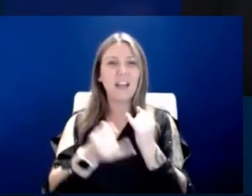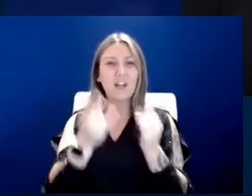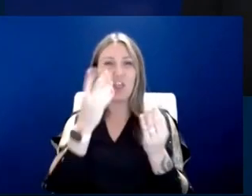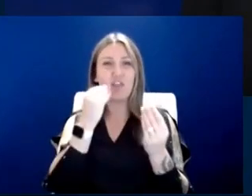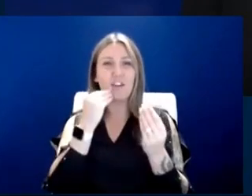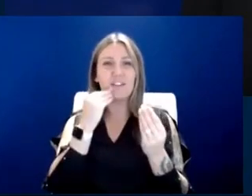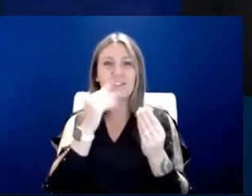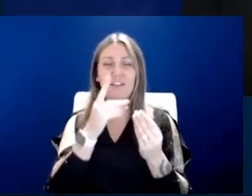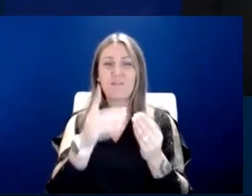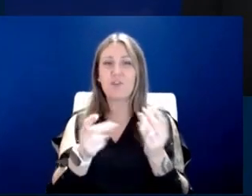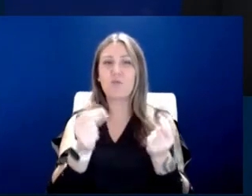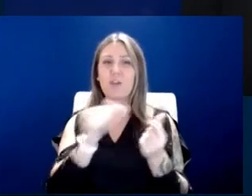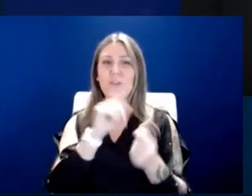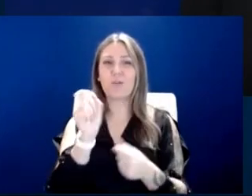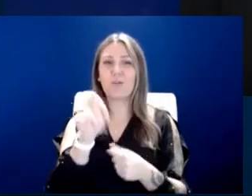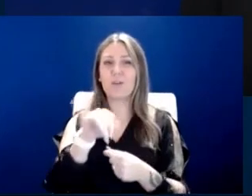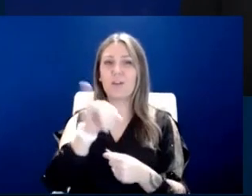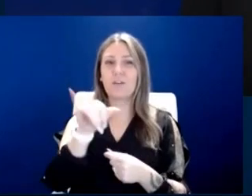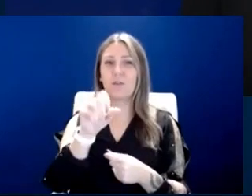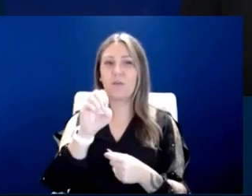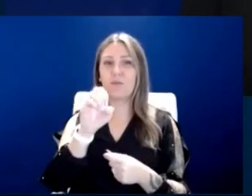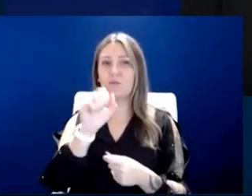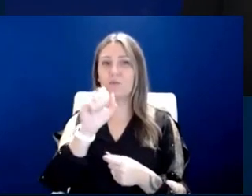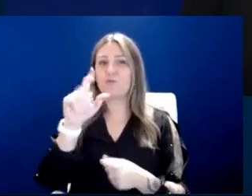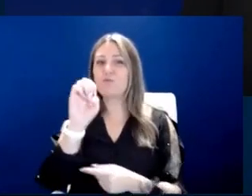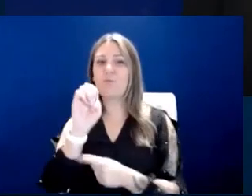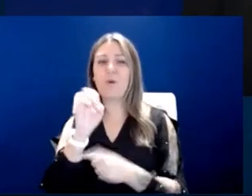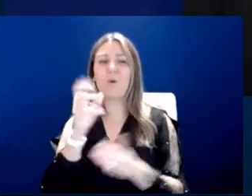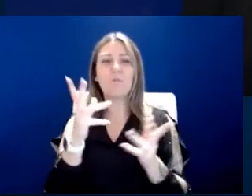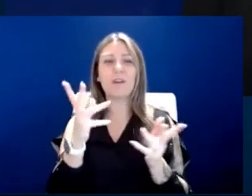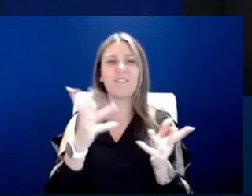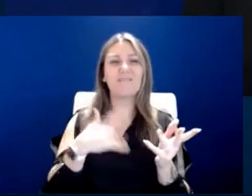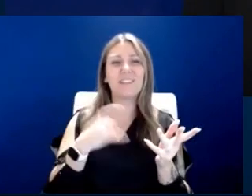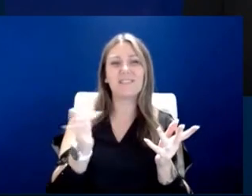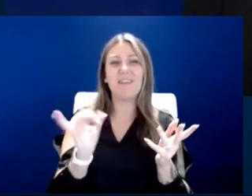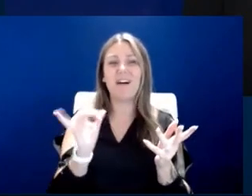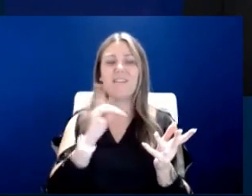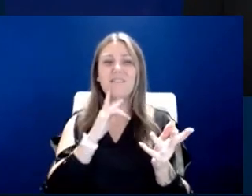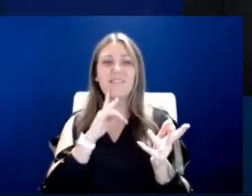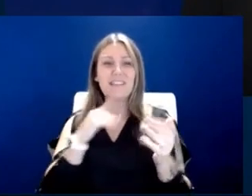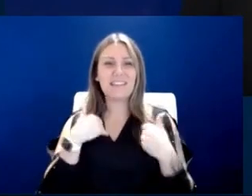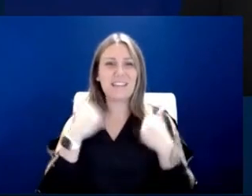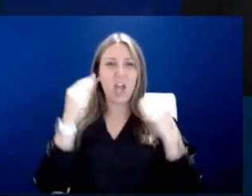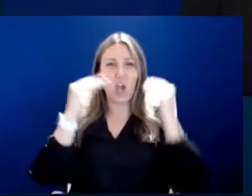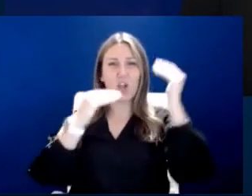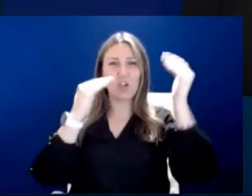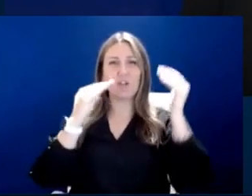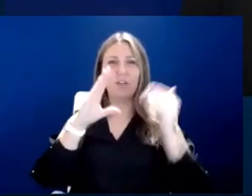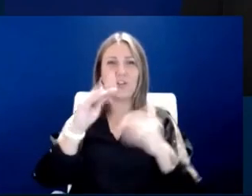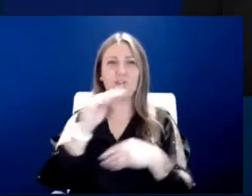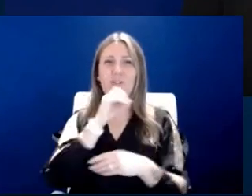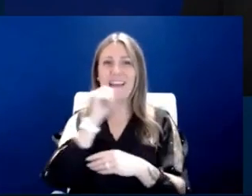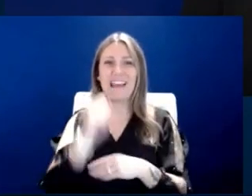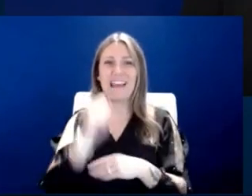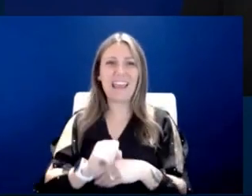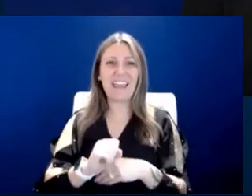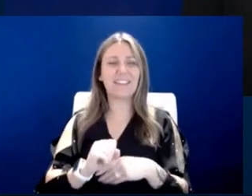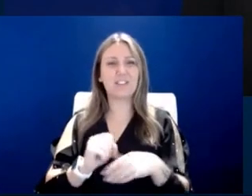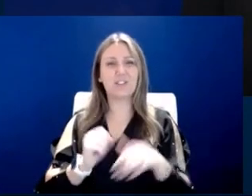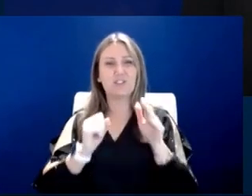was asking what it's like to work with young adults, and at what age could their bodies be considered adult bodies? Mm-hmm.